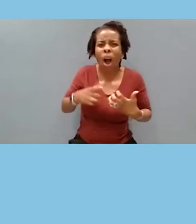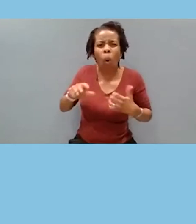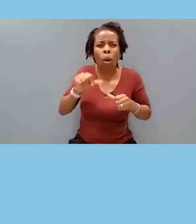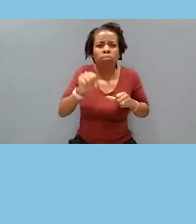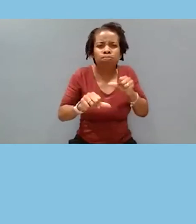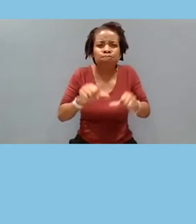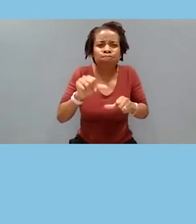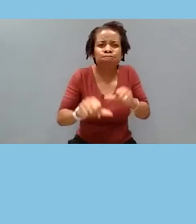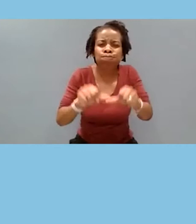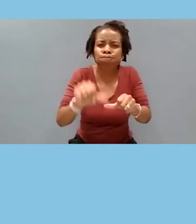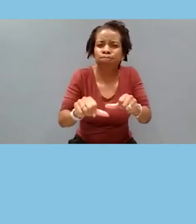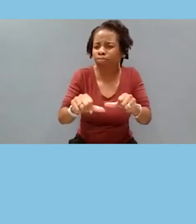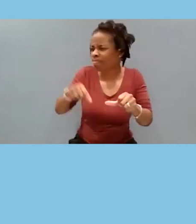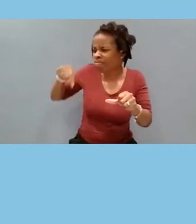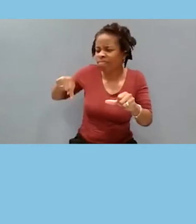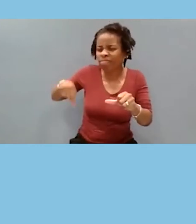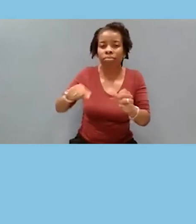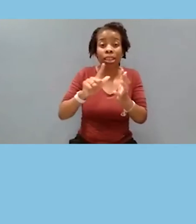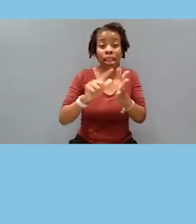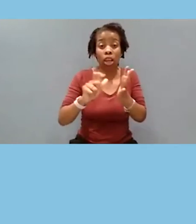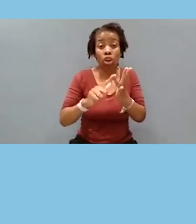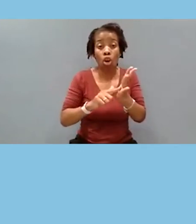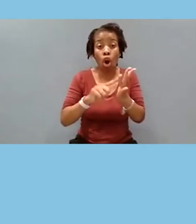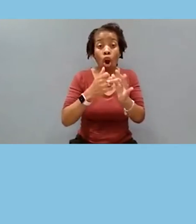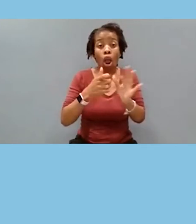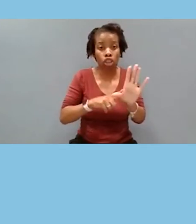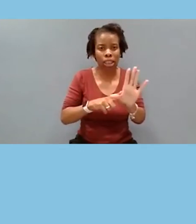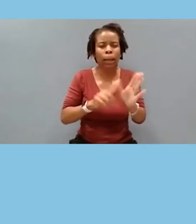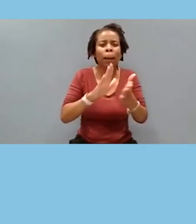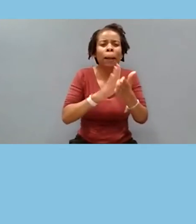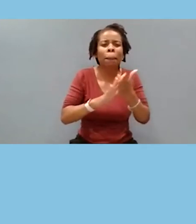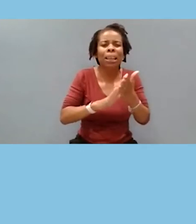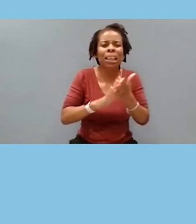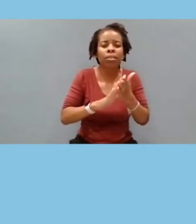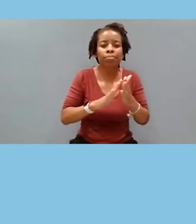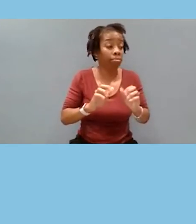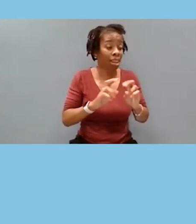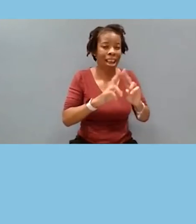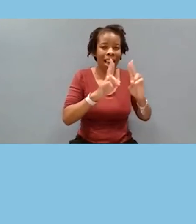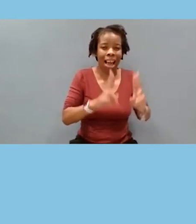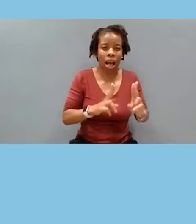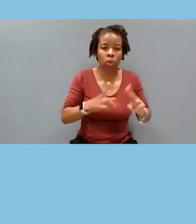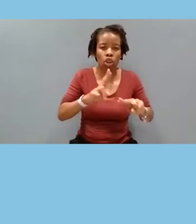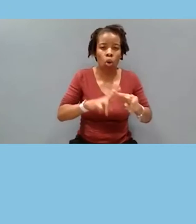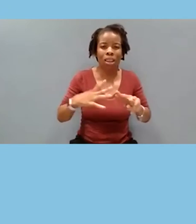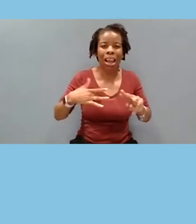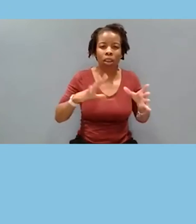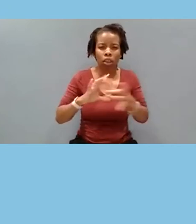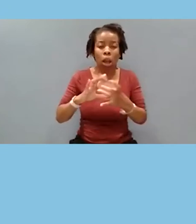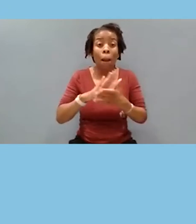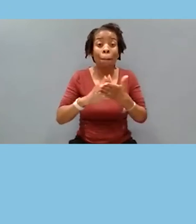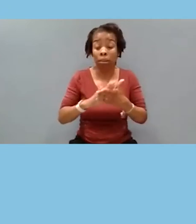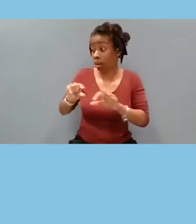house of living relations, the root of the word ecology, a house of living relations between captioning and moving